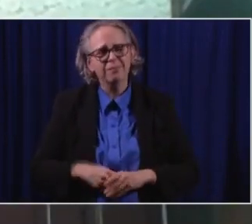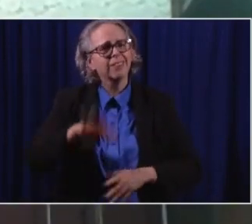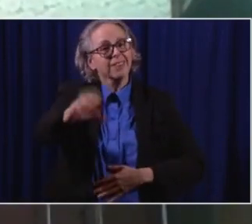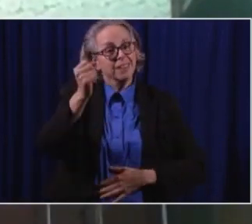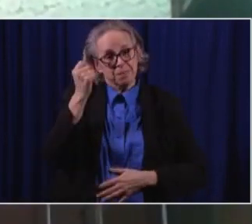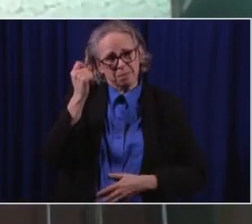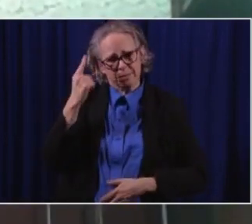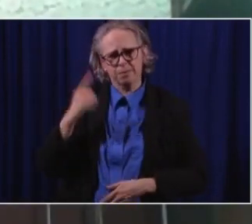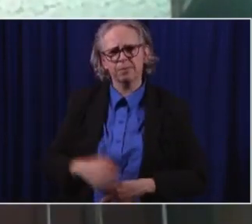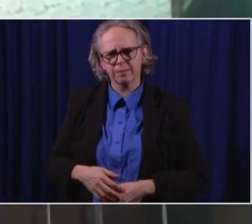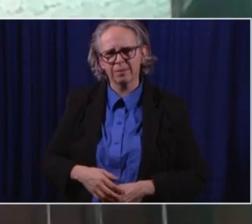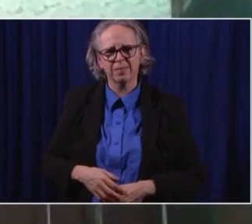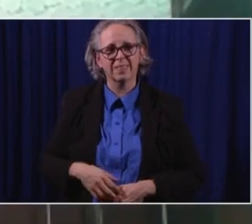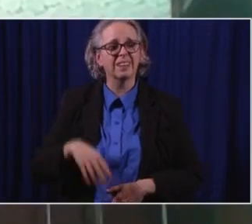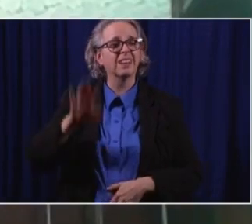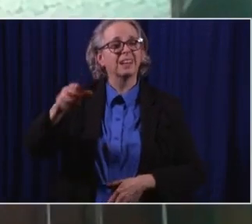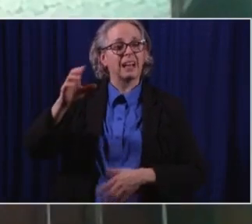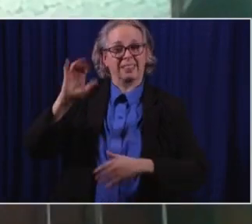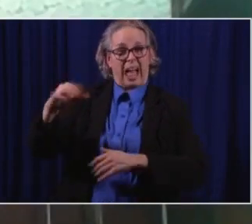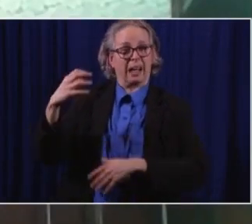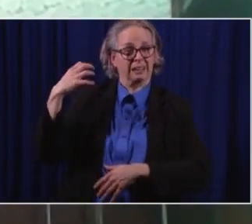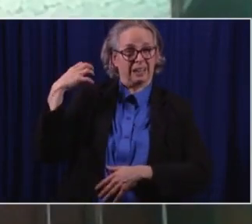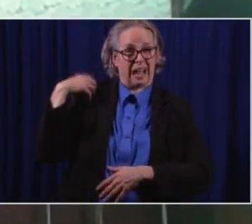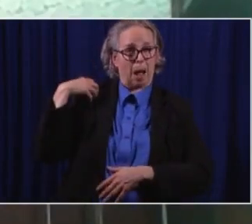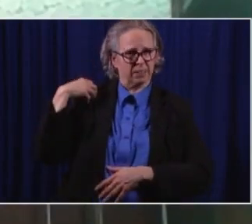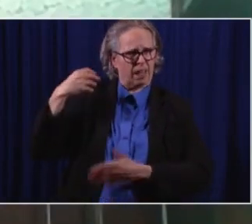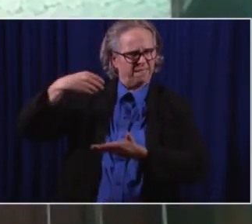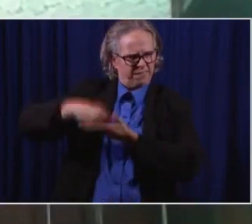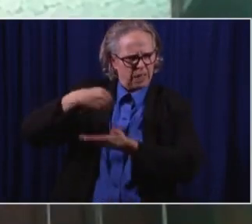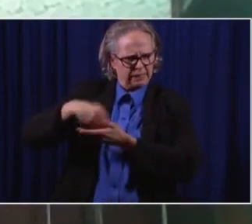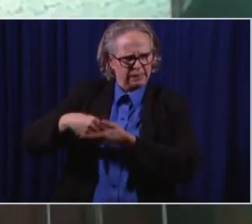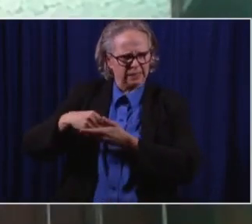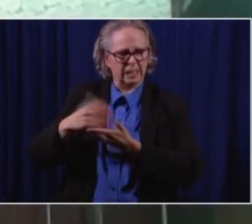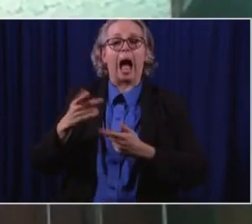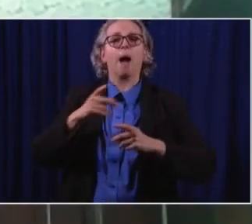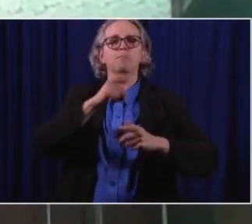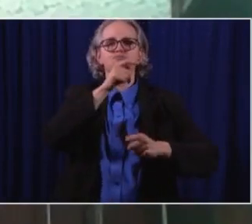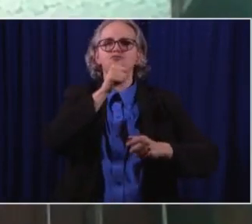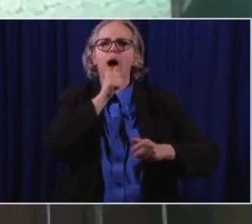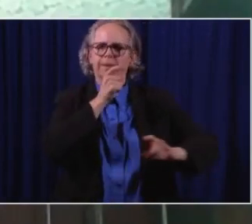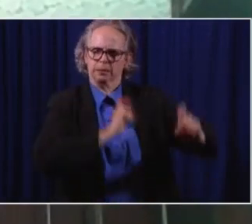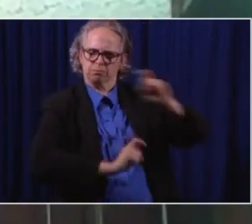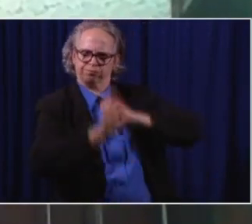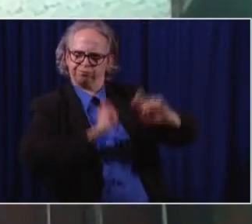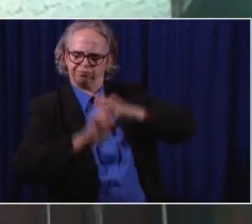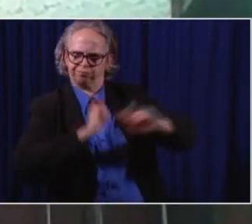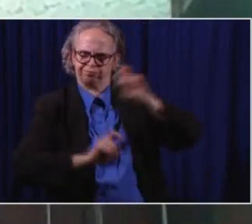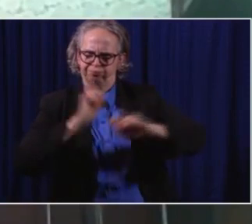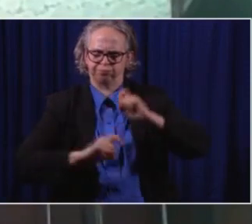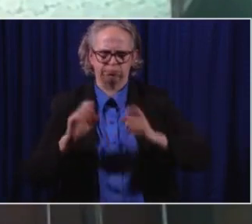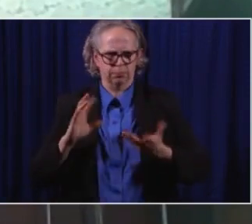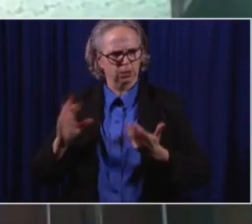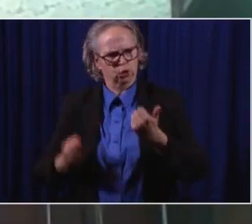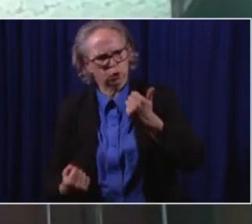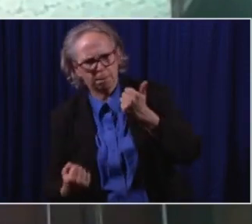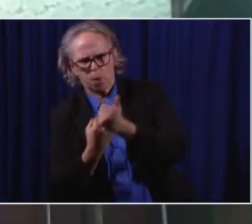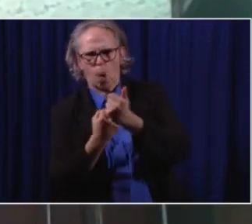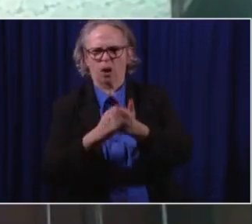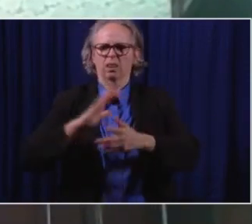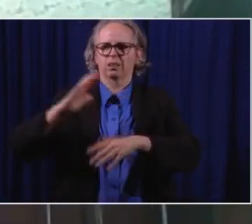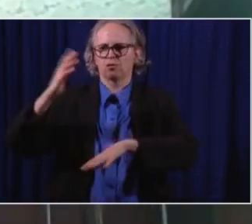was private donations. So we really depended upon both of those avenues of revenues